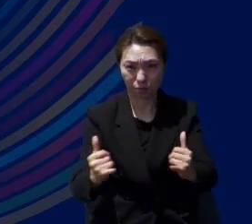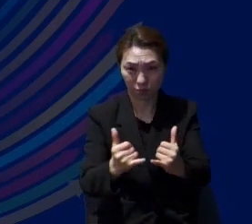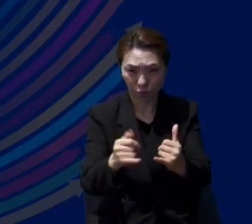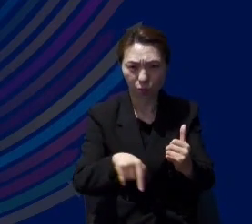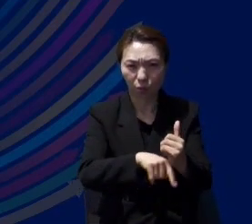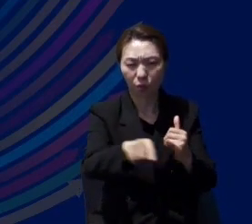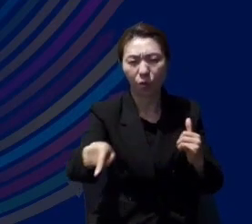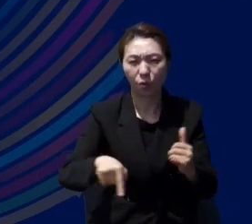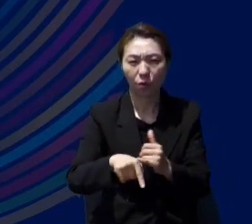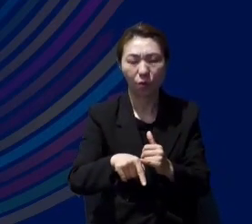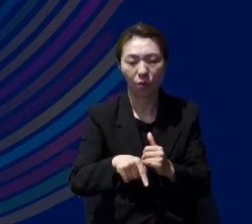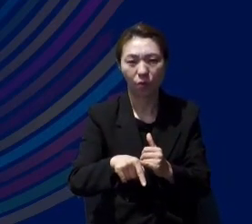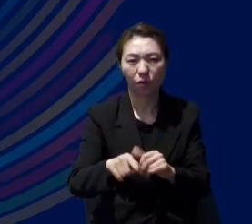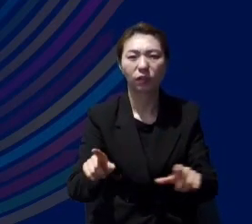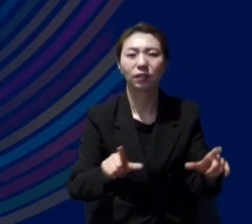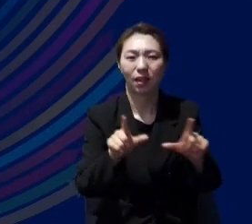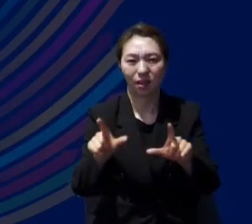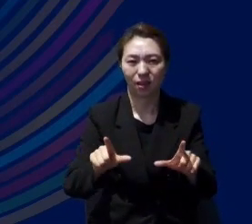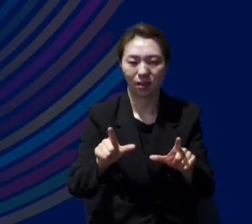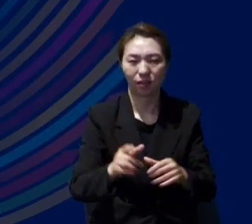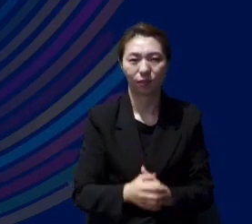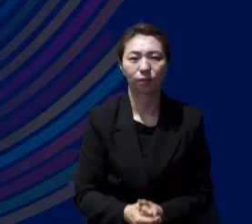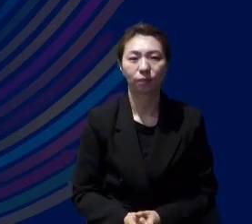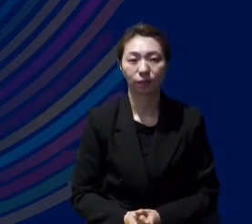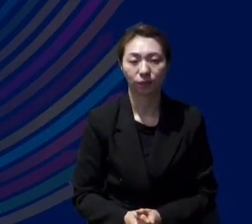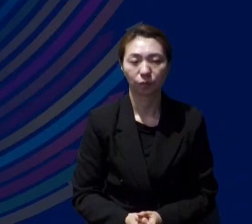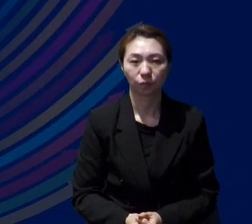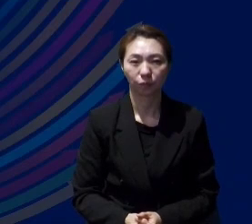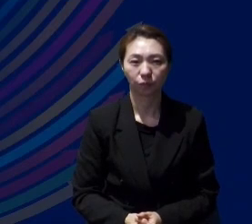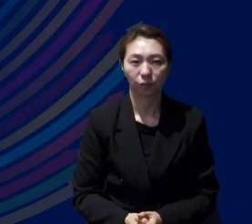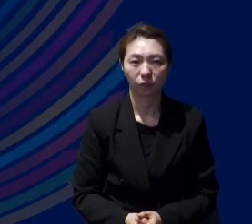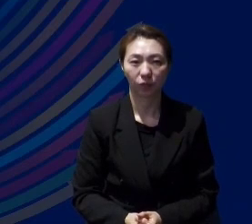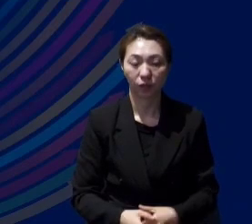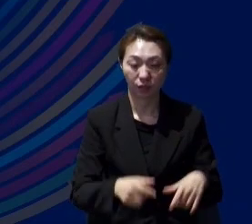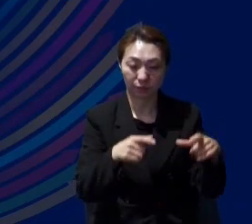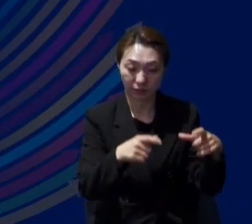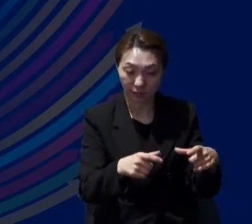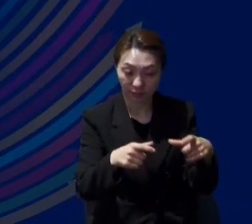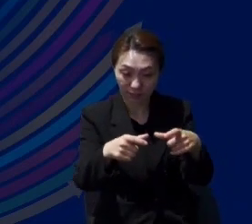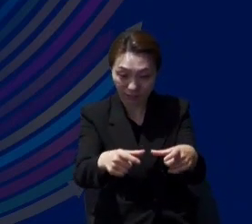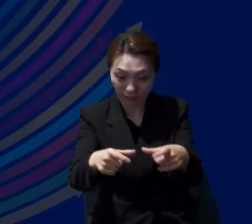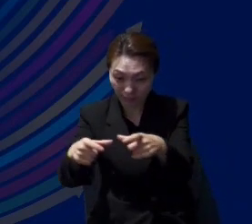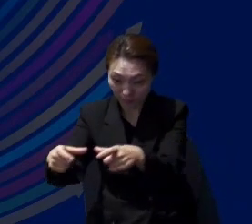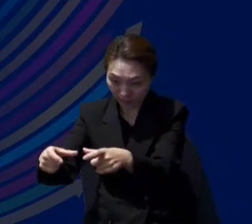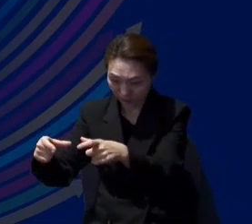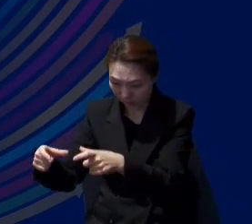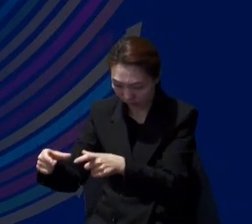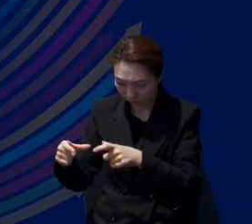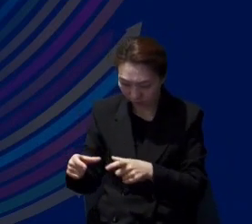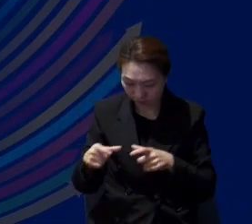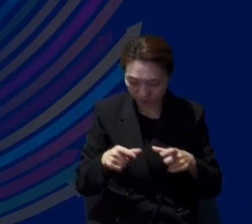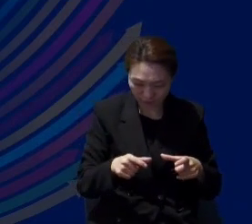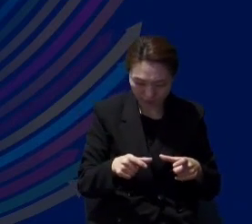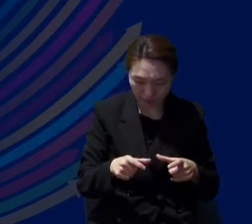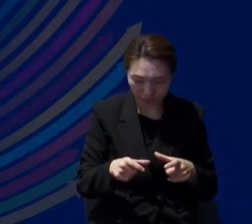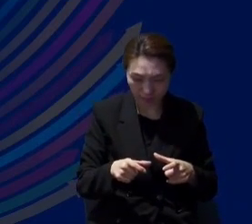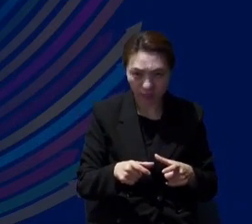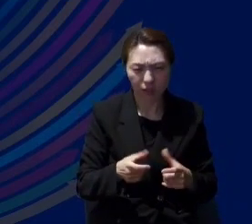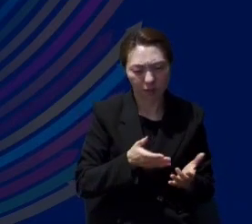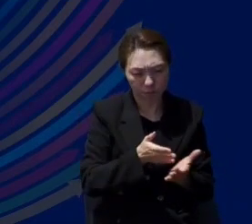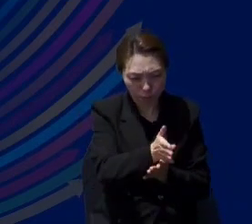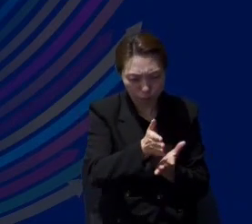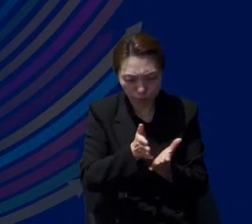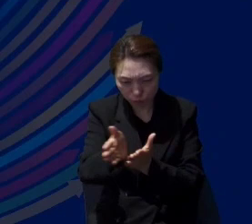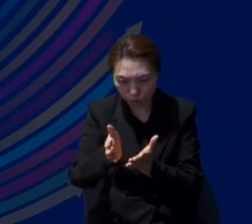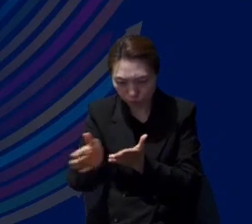spatially. And so crossing here and looking at this at the county level and at the same time by race and ethnicity, we think is worthwhile to study sort of the